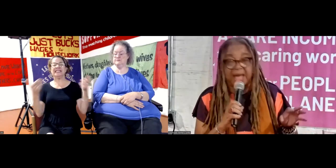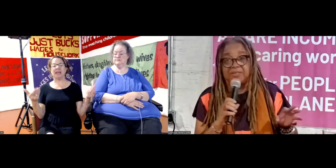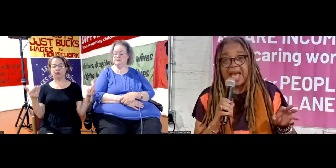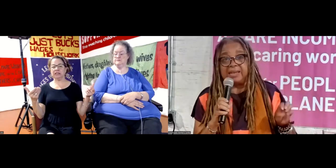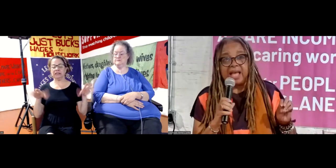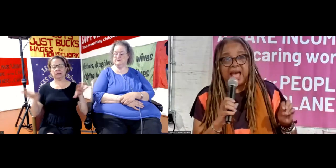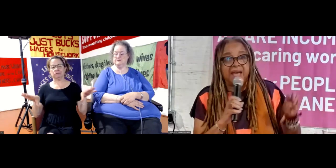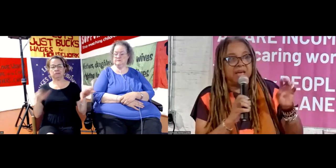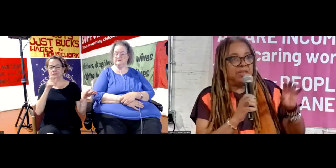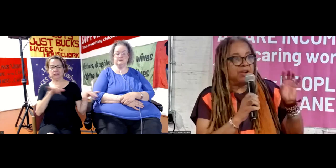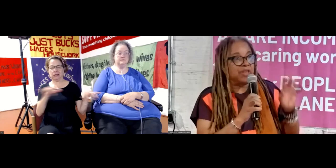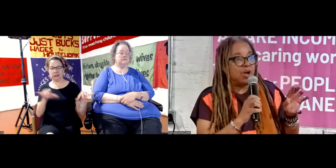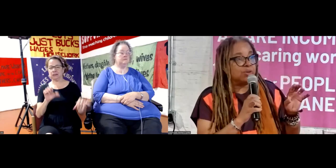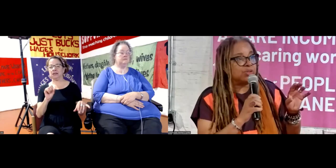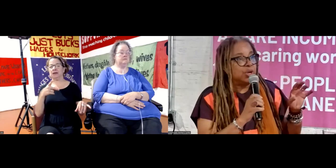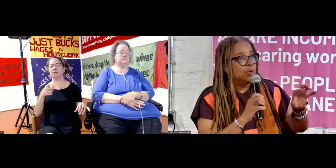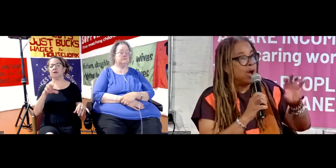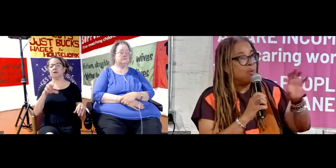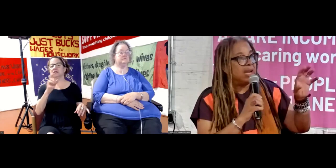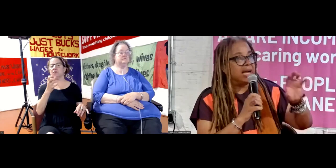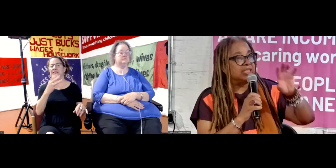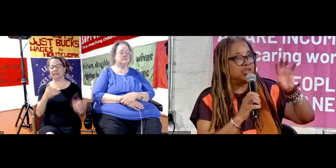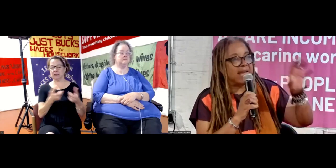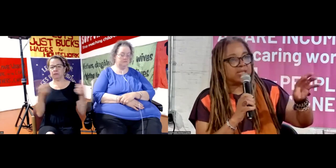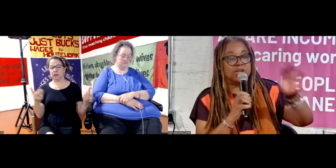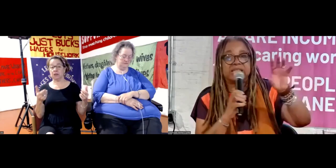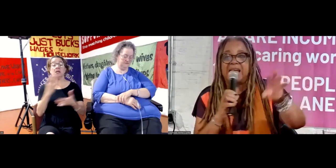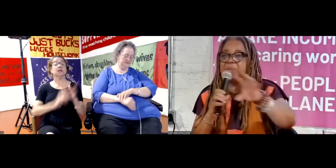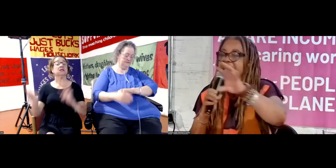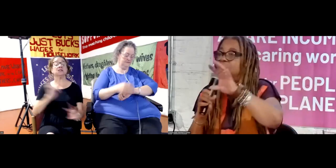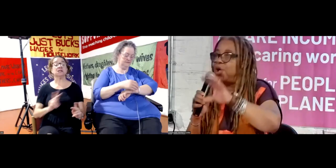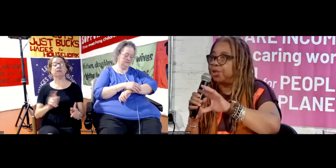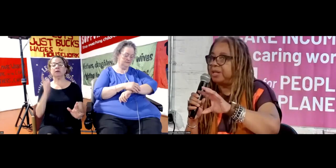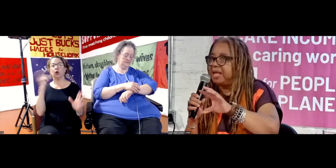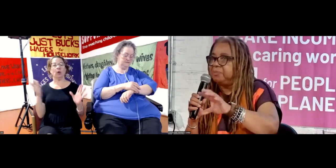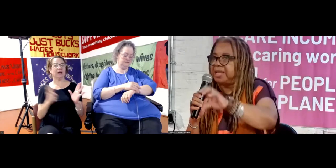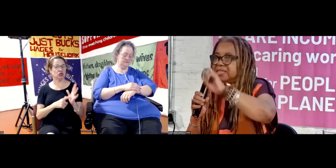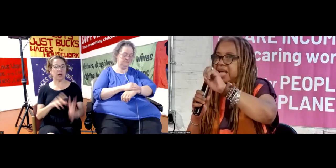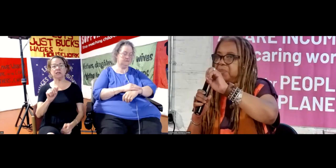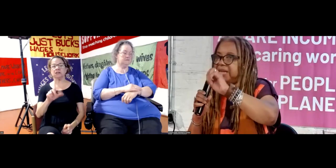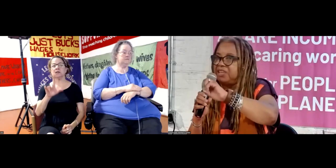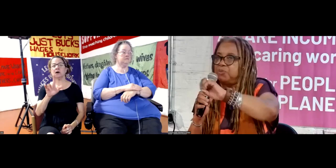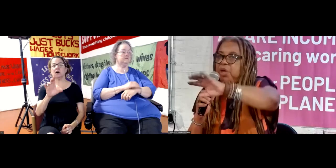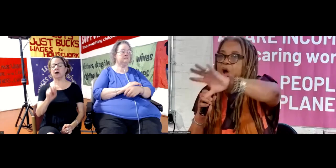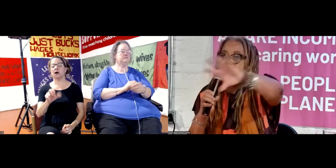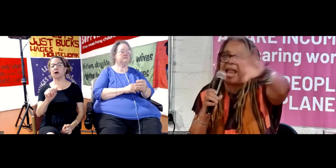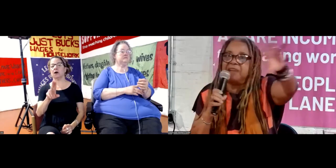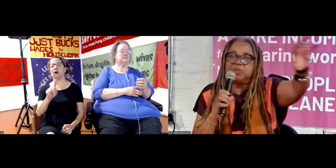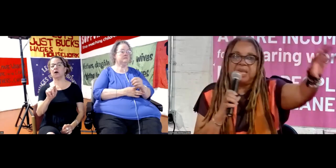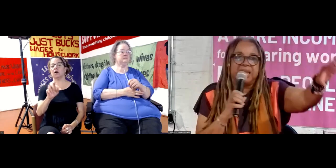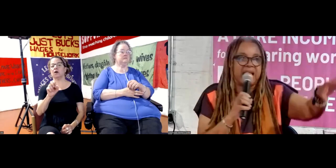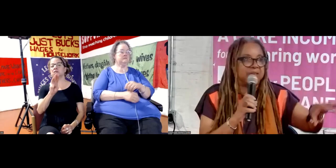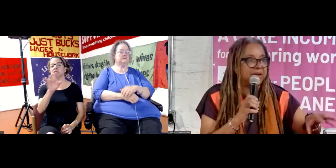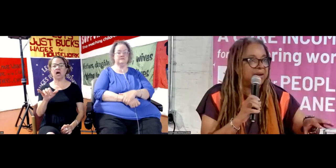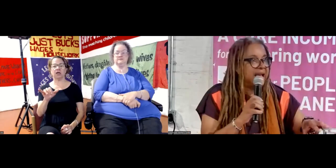bit more about that. And then there are those who don't want to address autonomy at all because they believe we all have